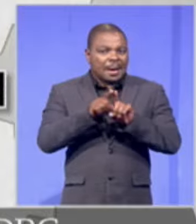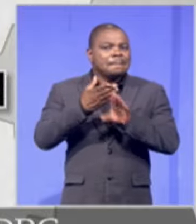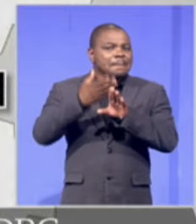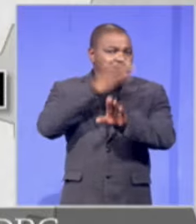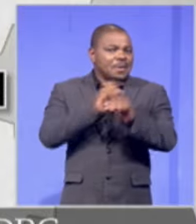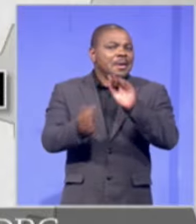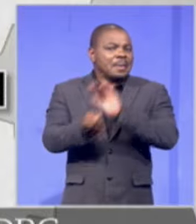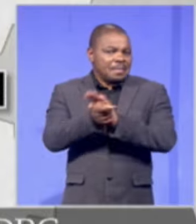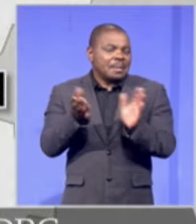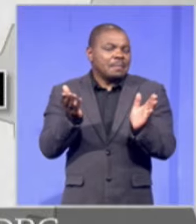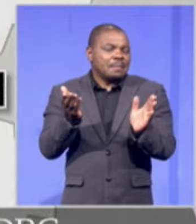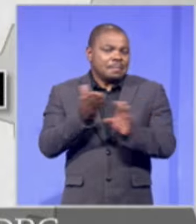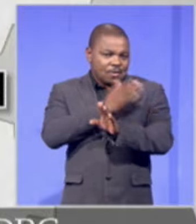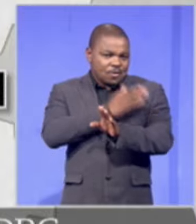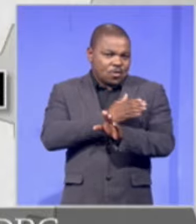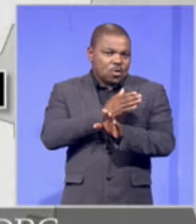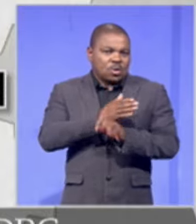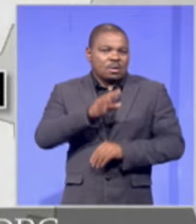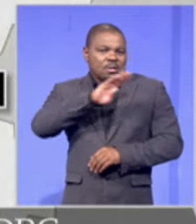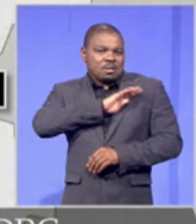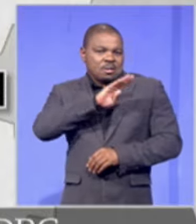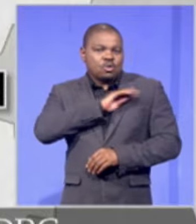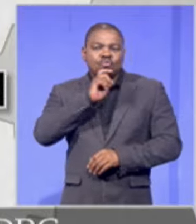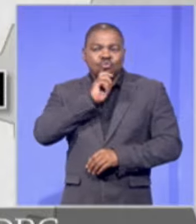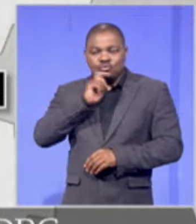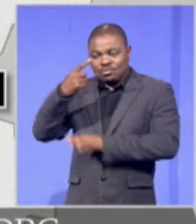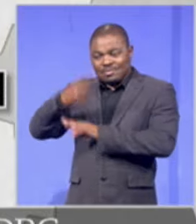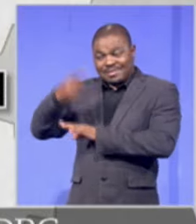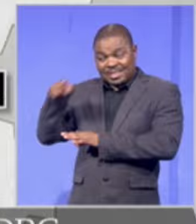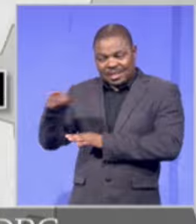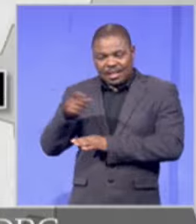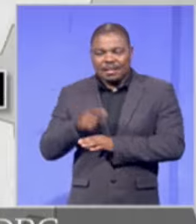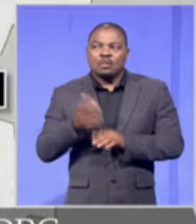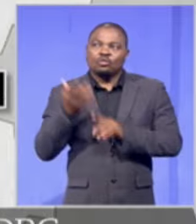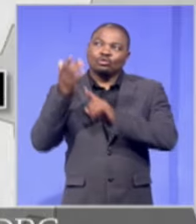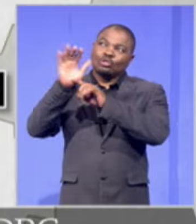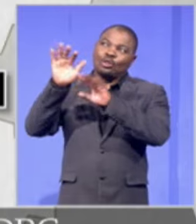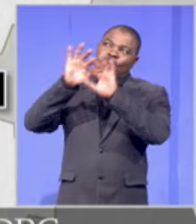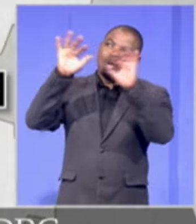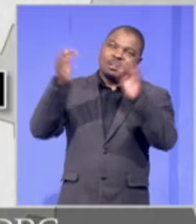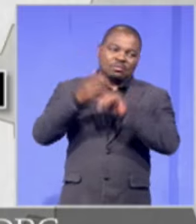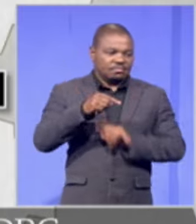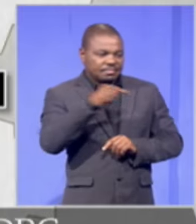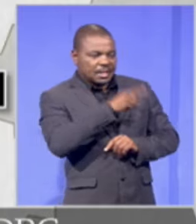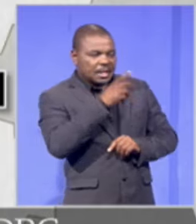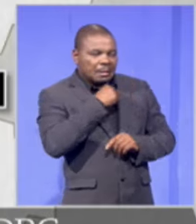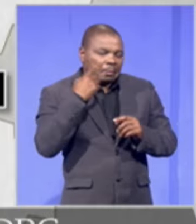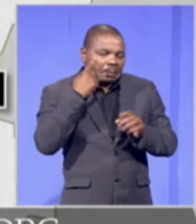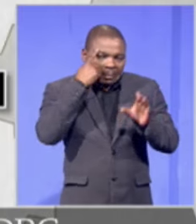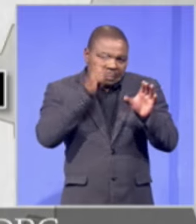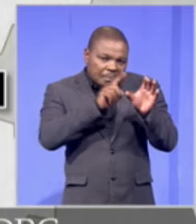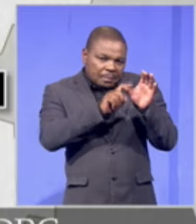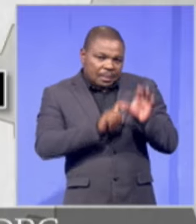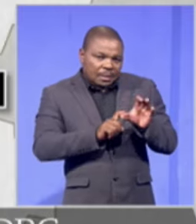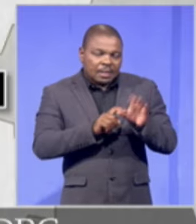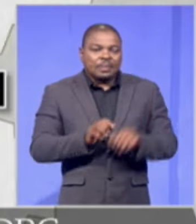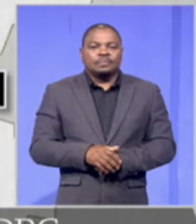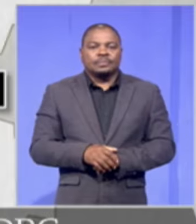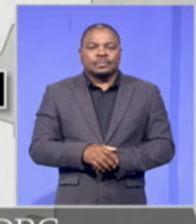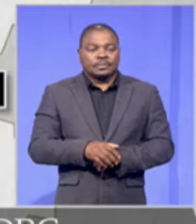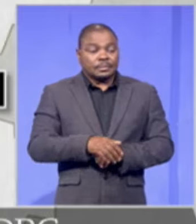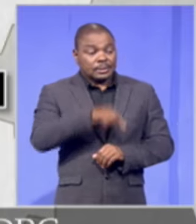mang e re wa boneng a ileng a sebedisa le dibuo leo. Kengwe ba batla hore ha ba tswa ka hara diahelo ba siye dibetsa